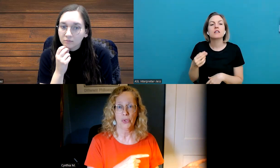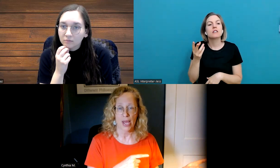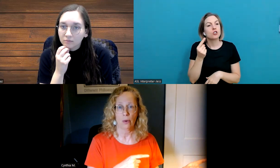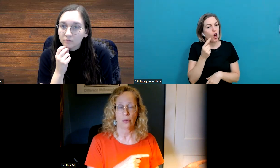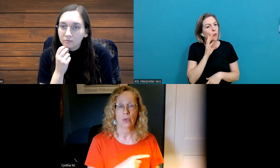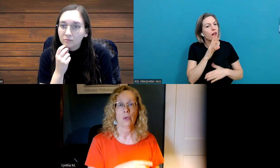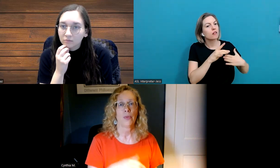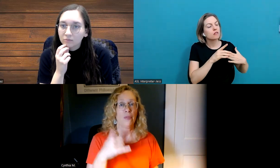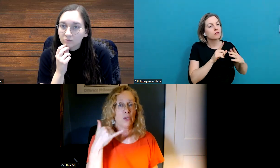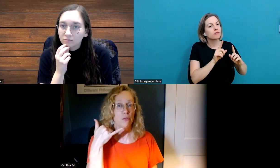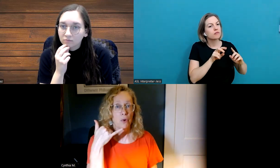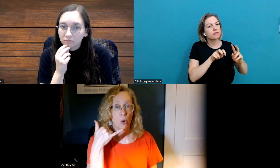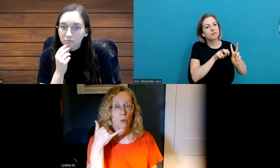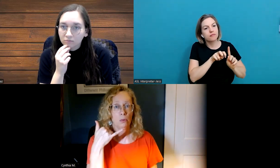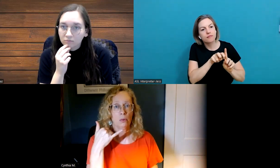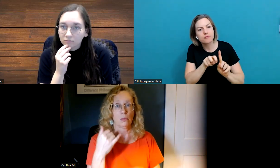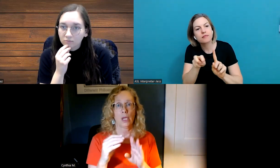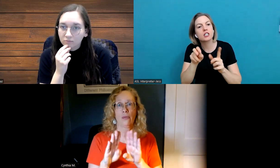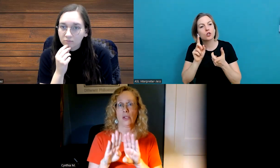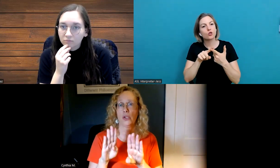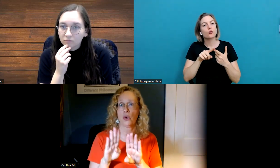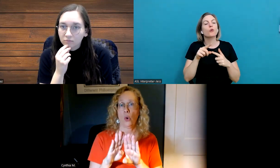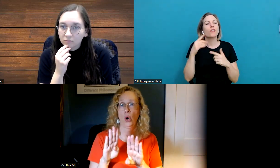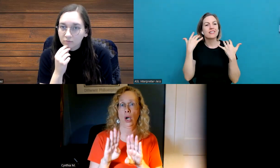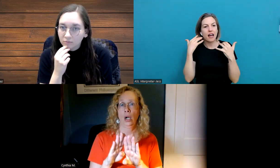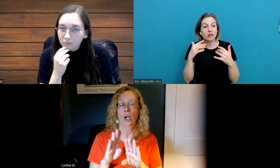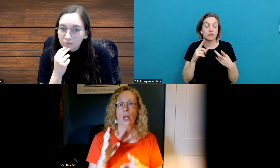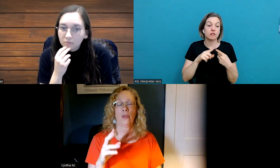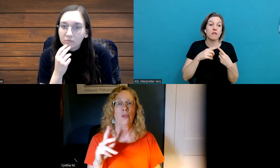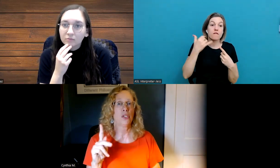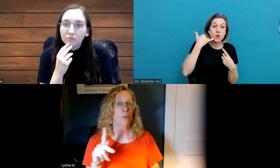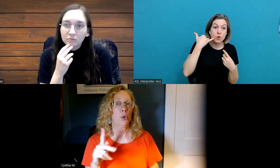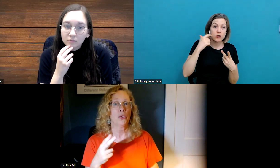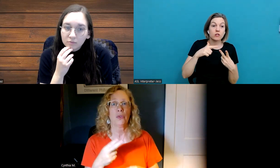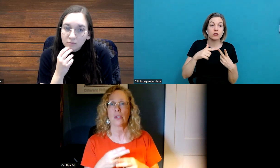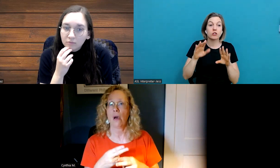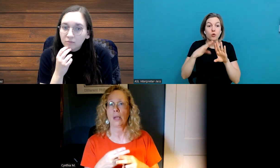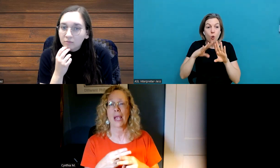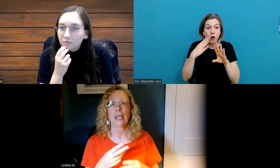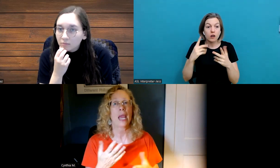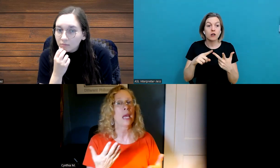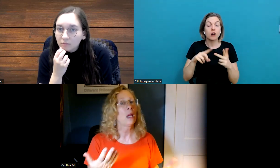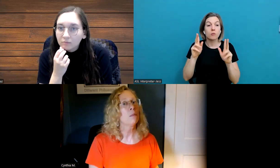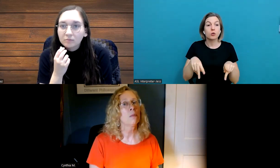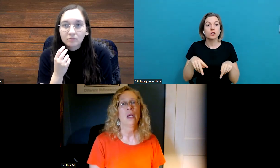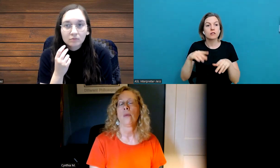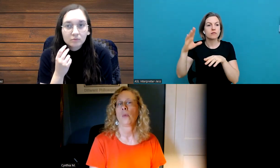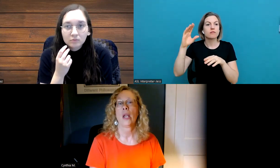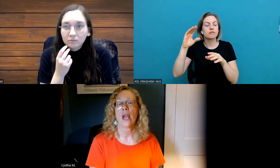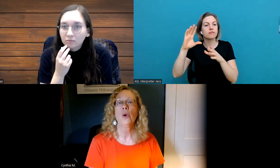to the sound. If it's the phone, if it's the door, if it's a person that's calling my